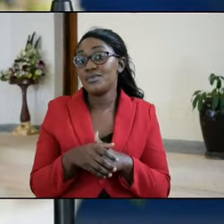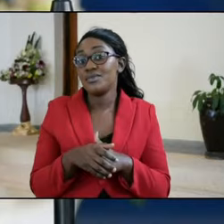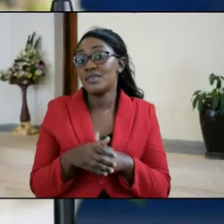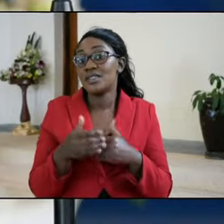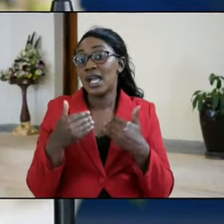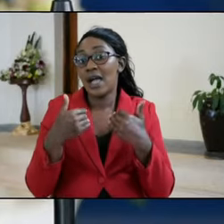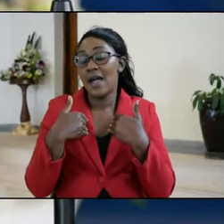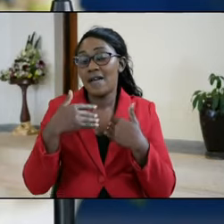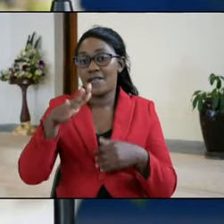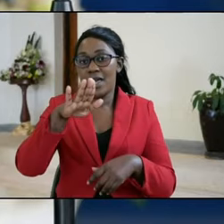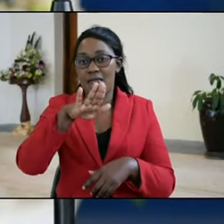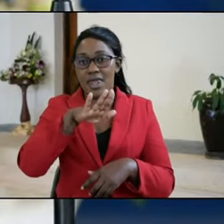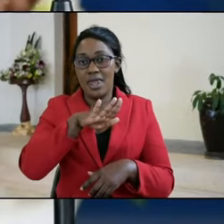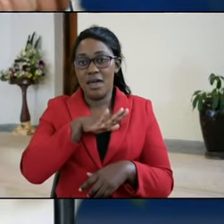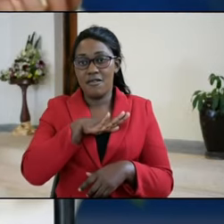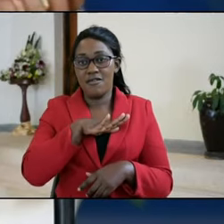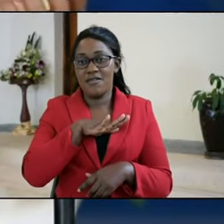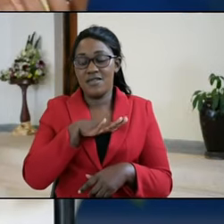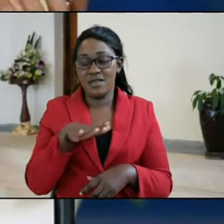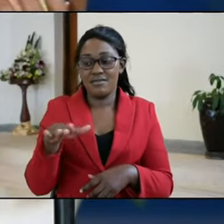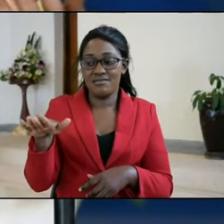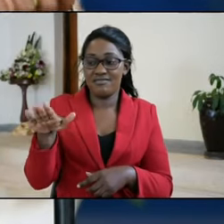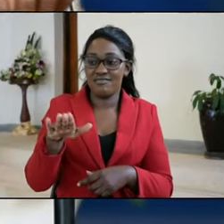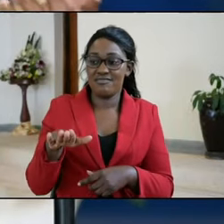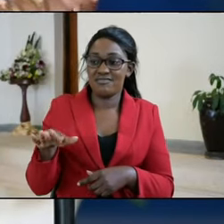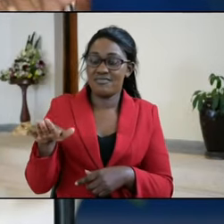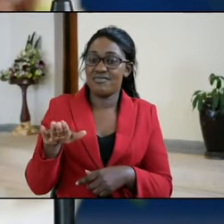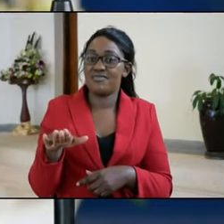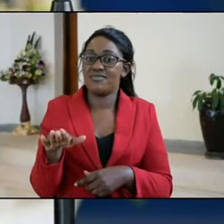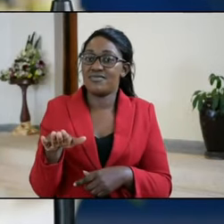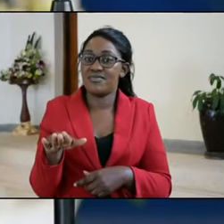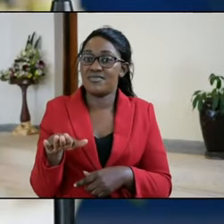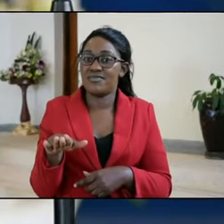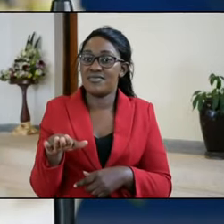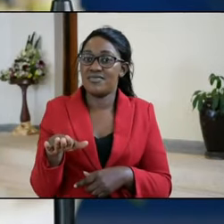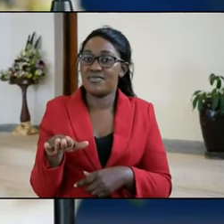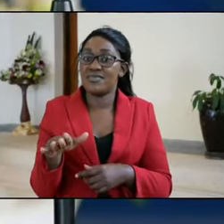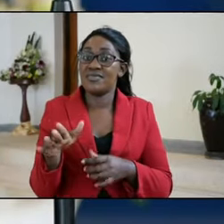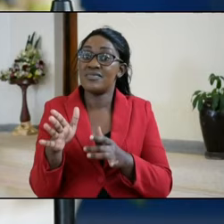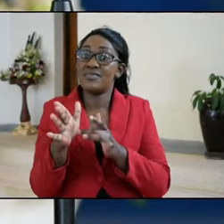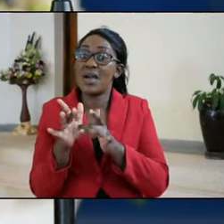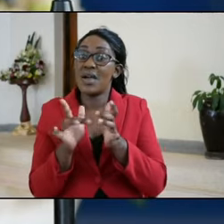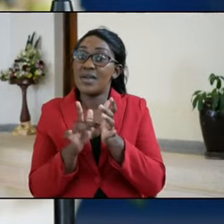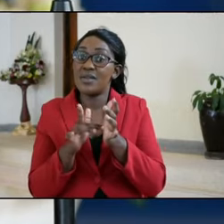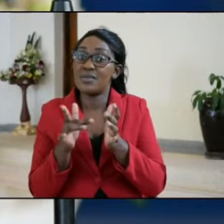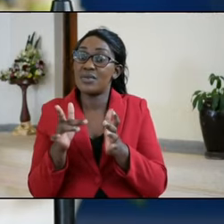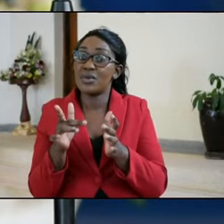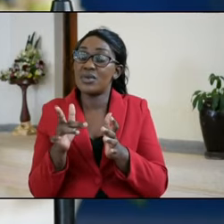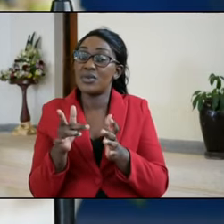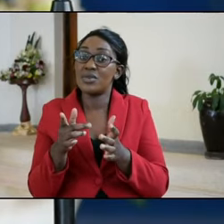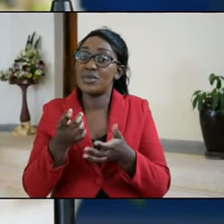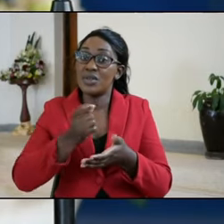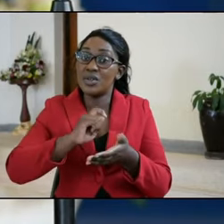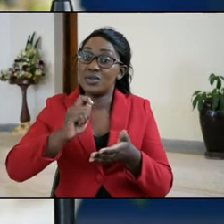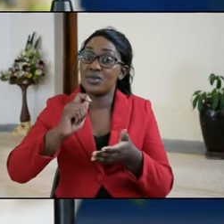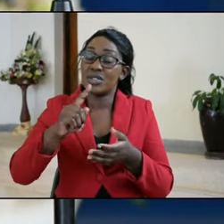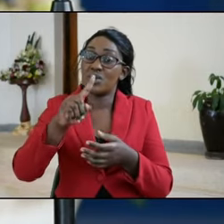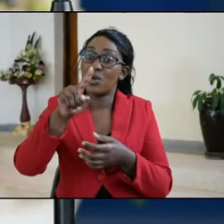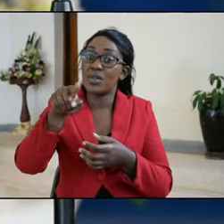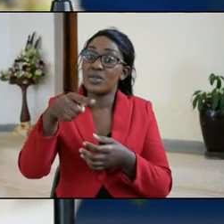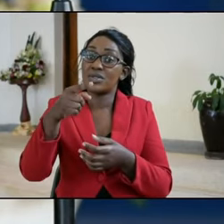we have enough ground, because as my co-panelist was saying, the Bible was written over a span of 1,500